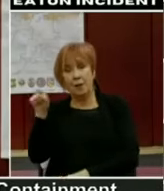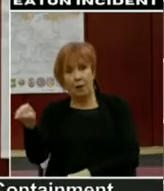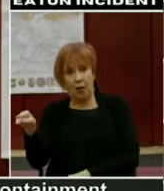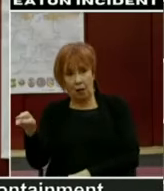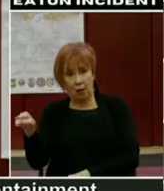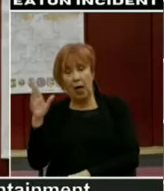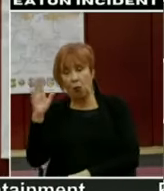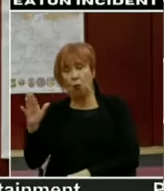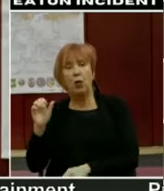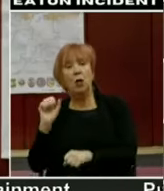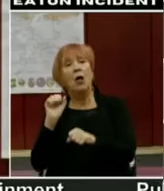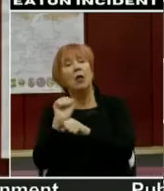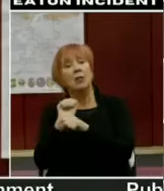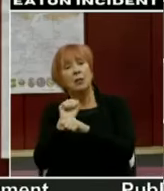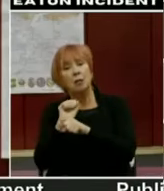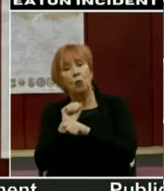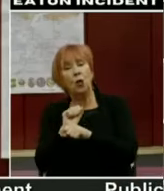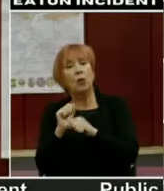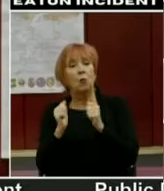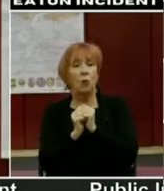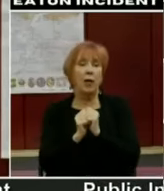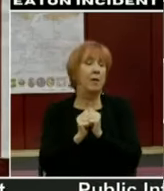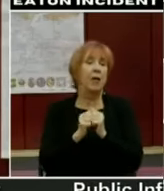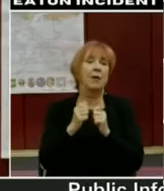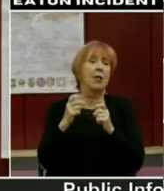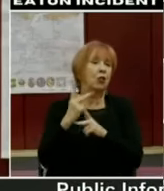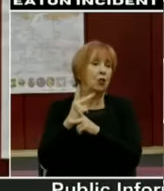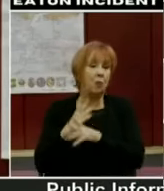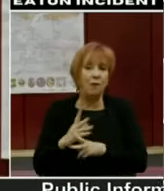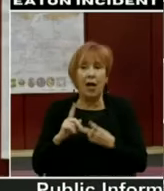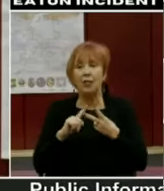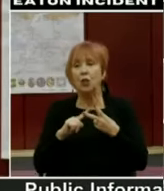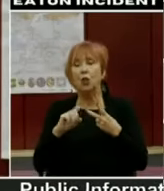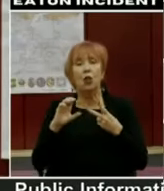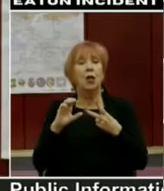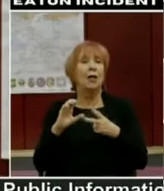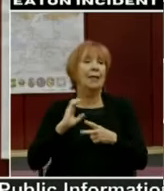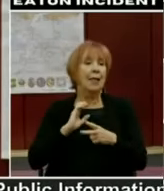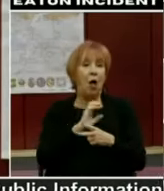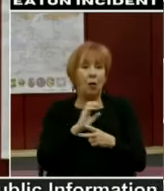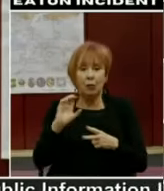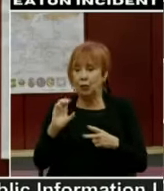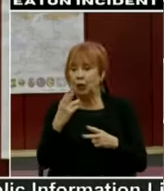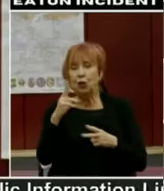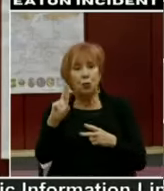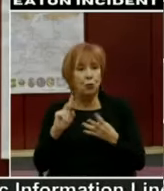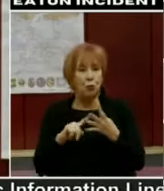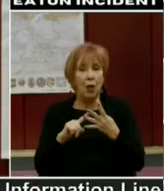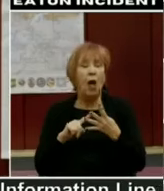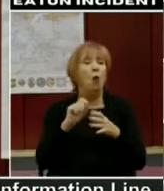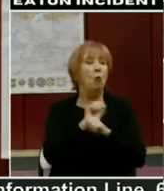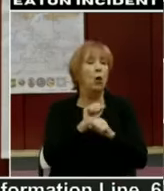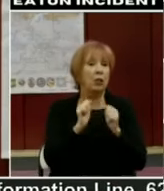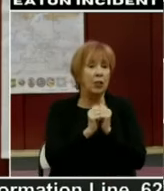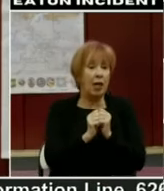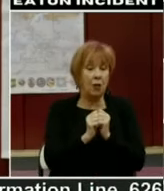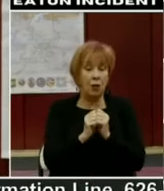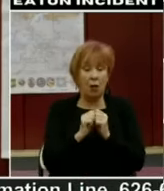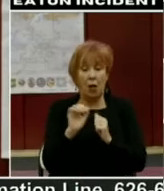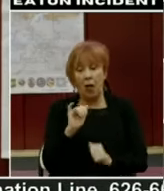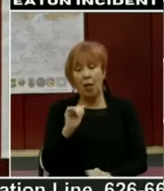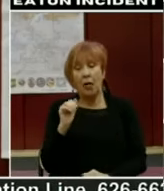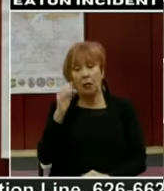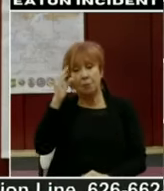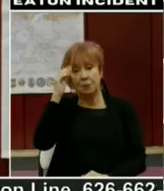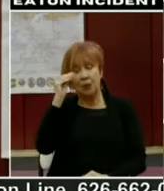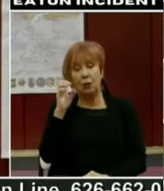with Supervisor Barger's office, Representative Chu's office, others, LA County Public Works. Mr. Estrella mentioned this